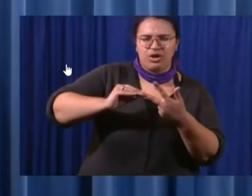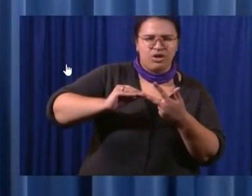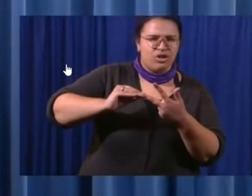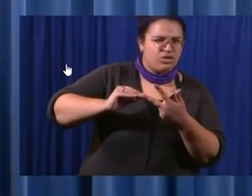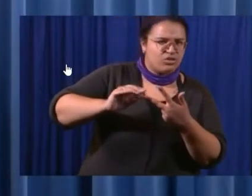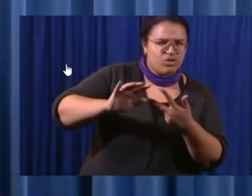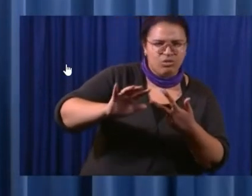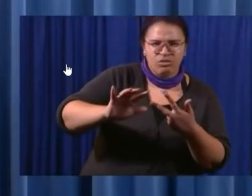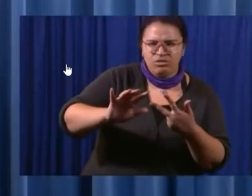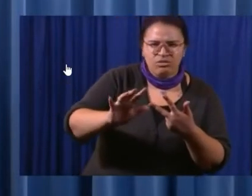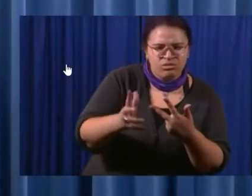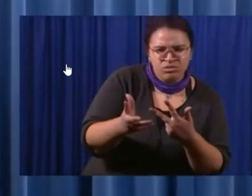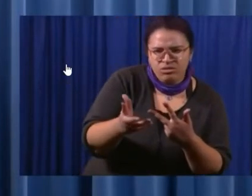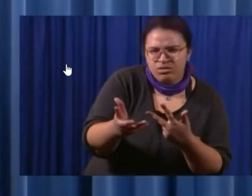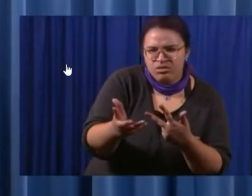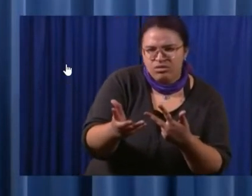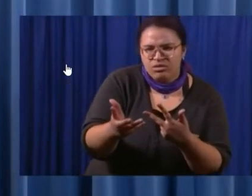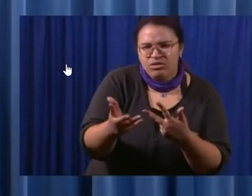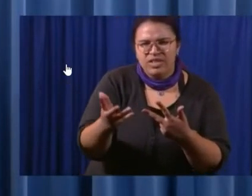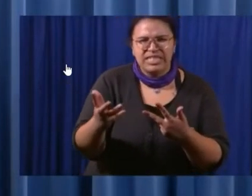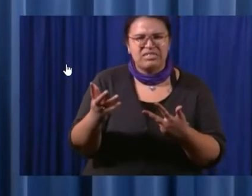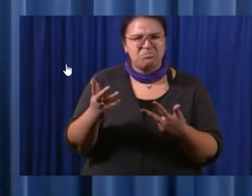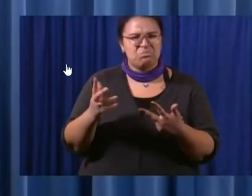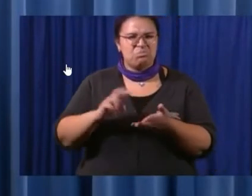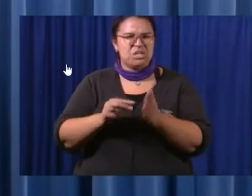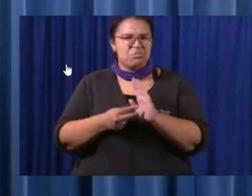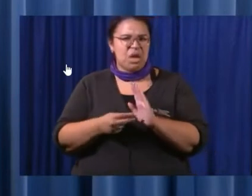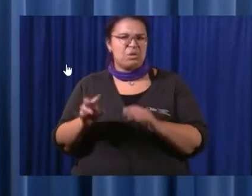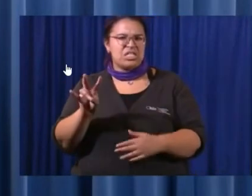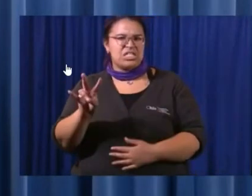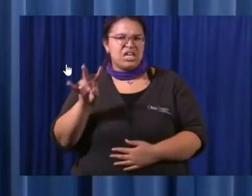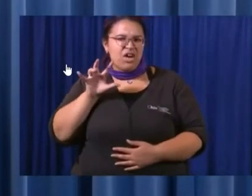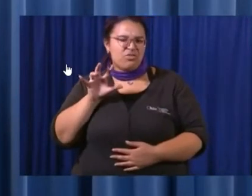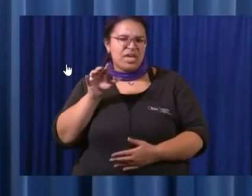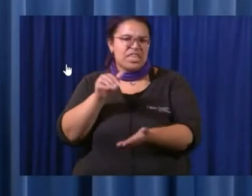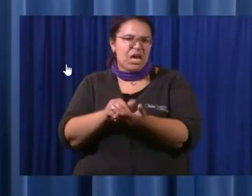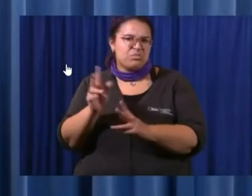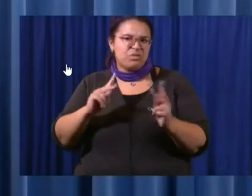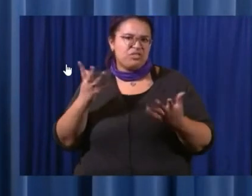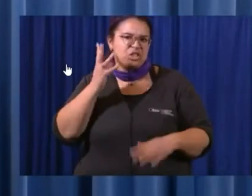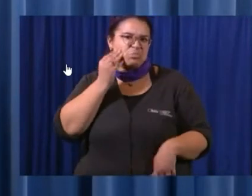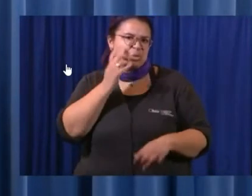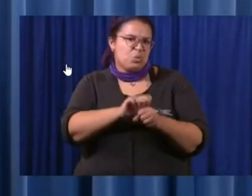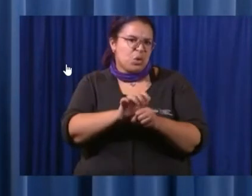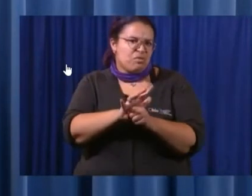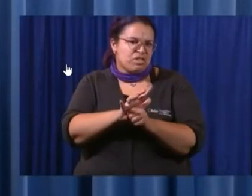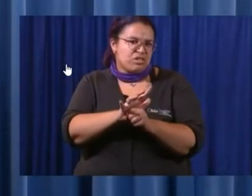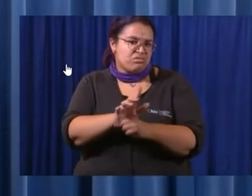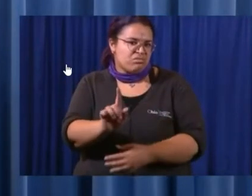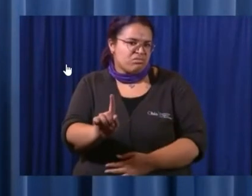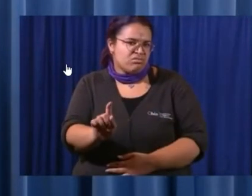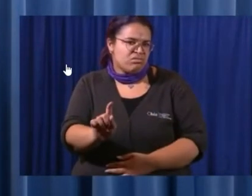Well, Jack, thank you. I've asked the Lieutenant Governor to look into this whole area, but let me just start by saying a couple things.